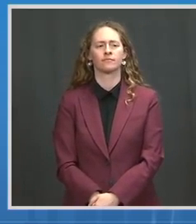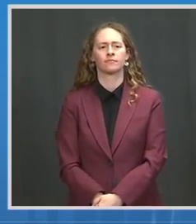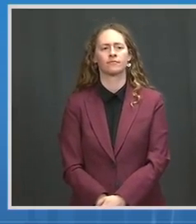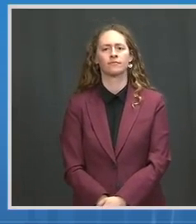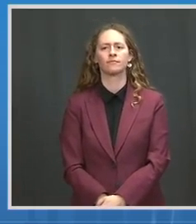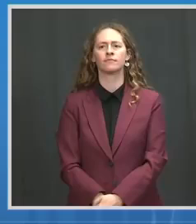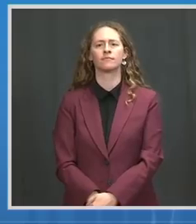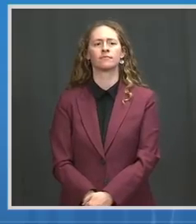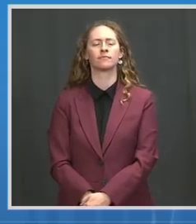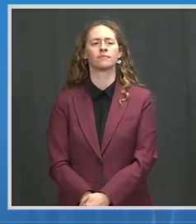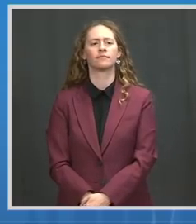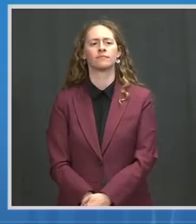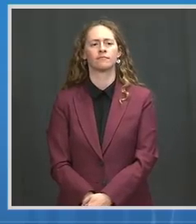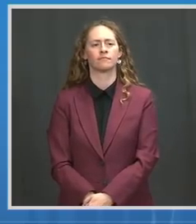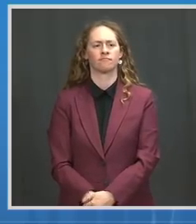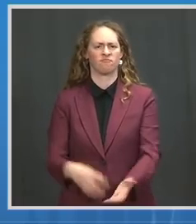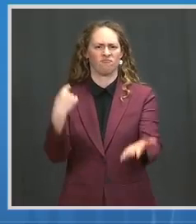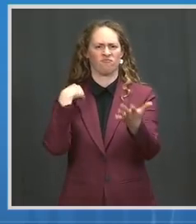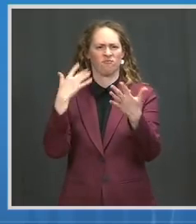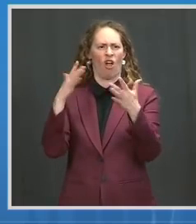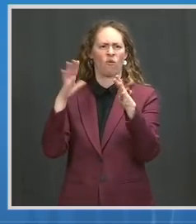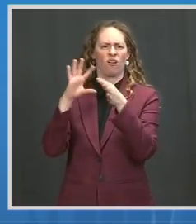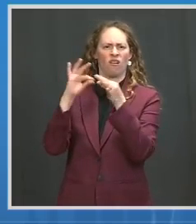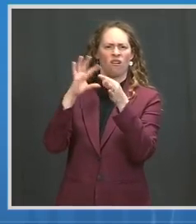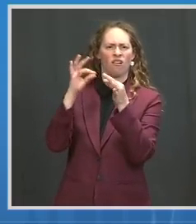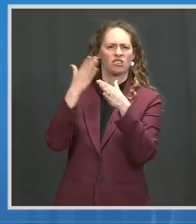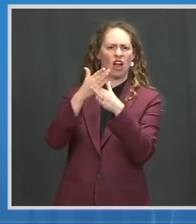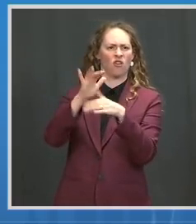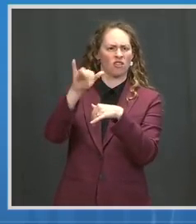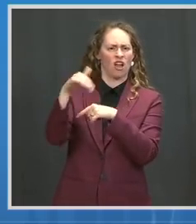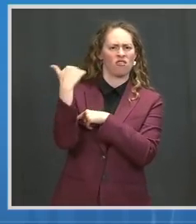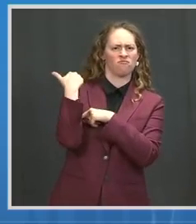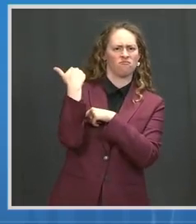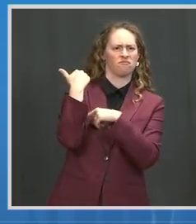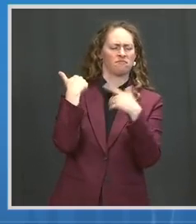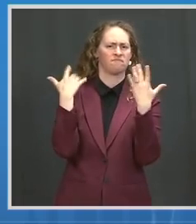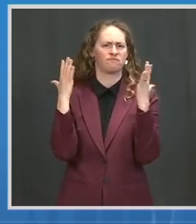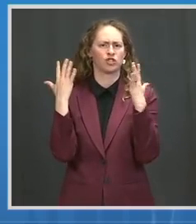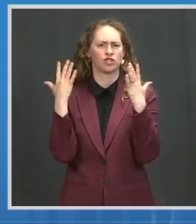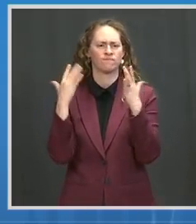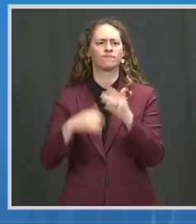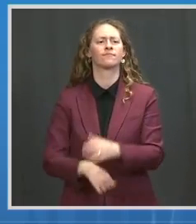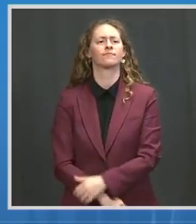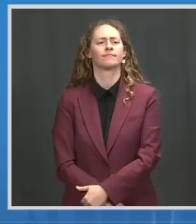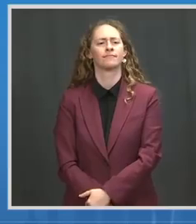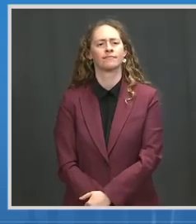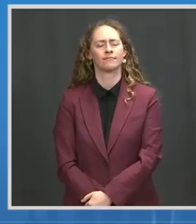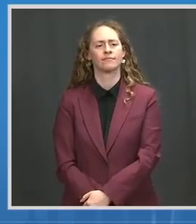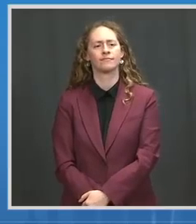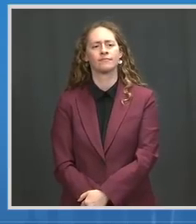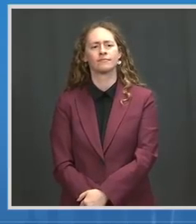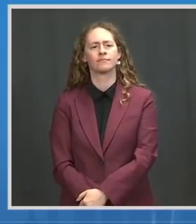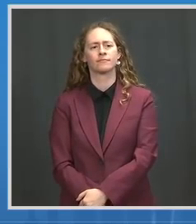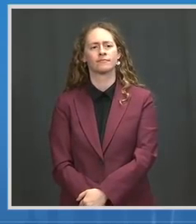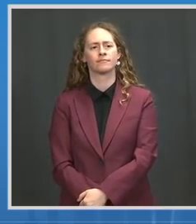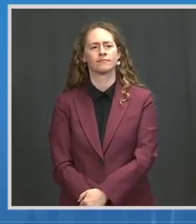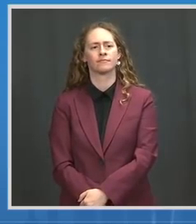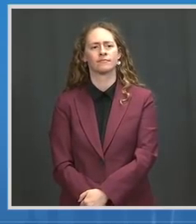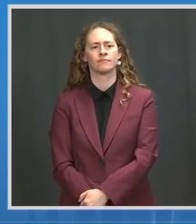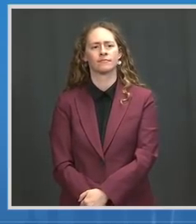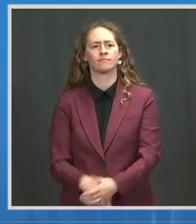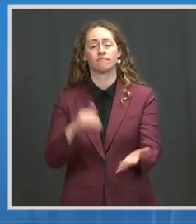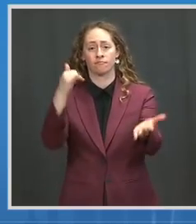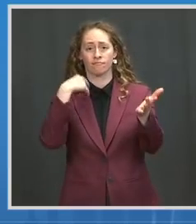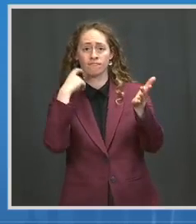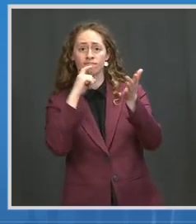reported in previous press briefings, that when you look at particularly the double doses, primary